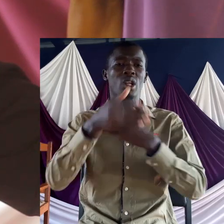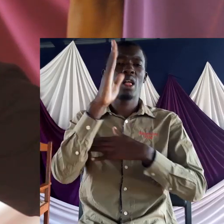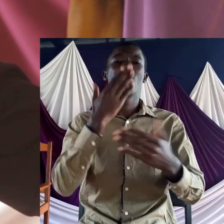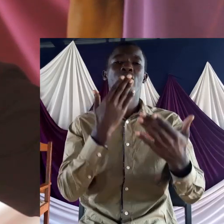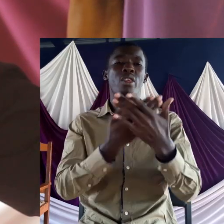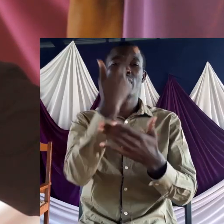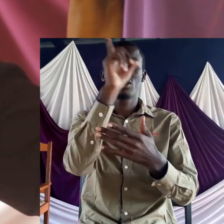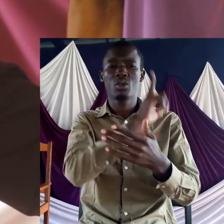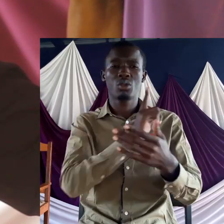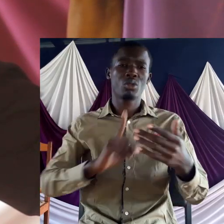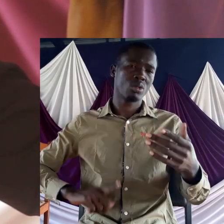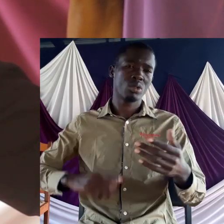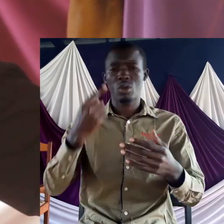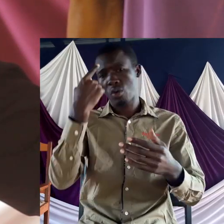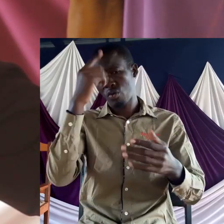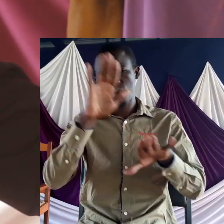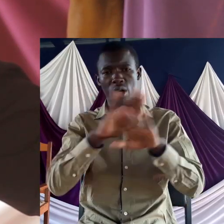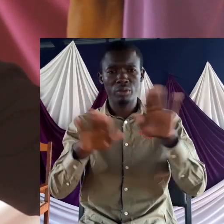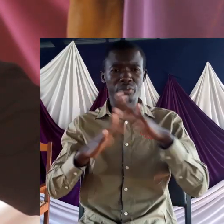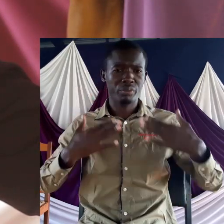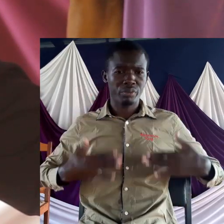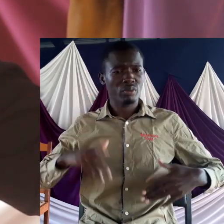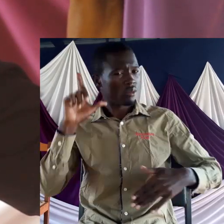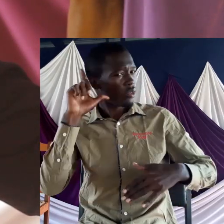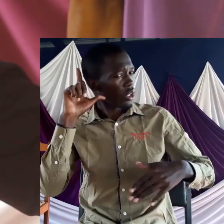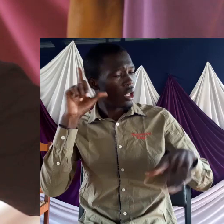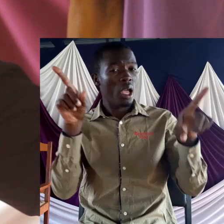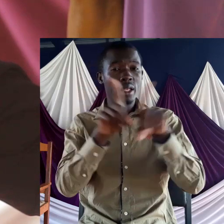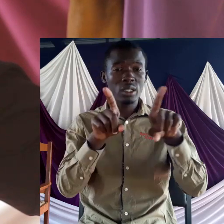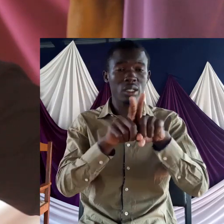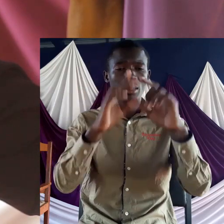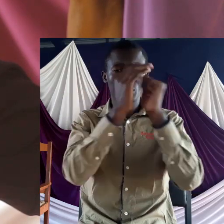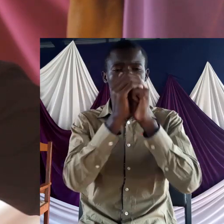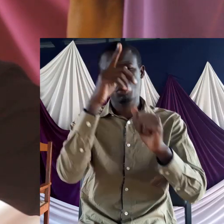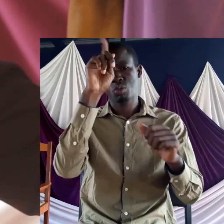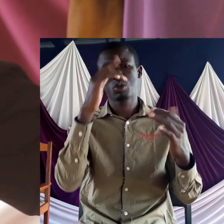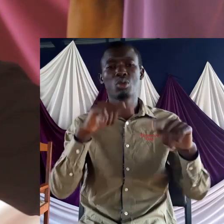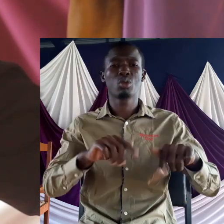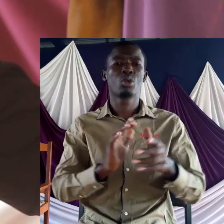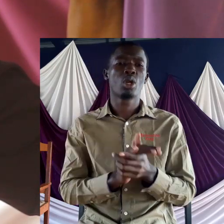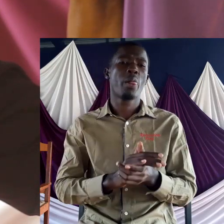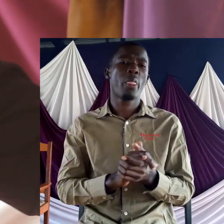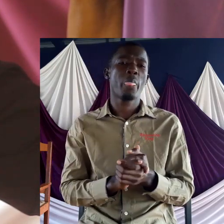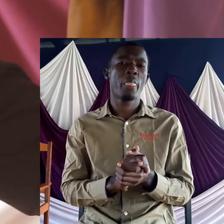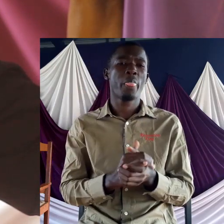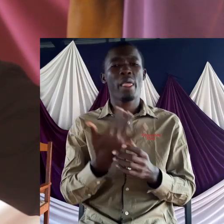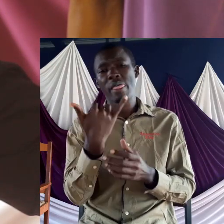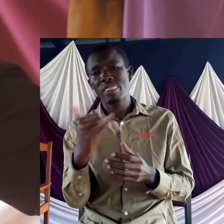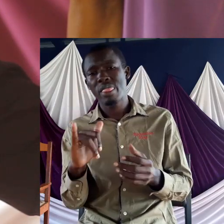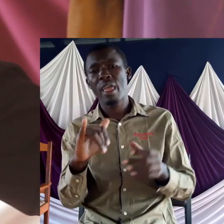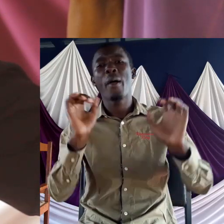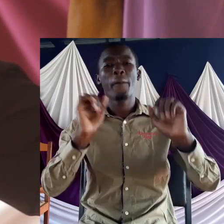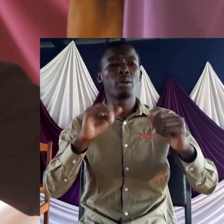is listening today and everybody who is also worshipping you today, Lord. May they convey